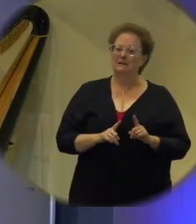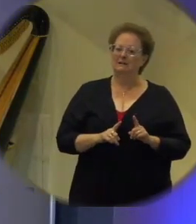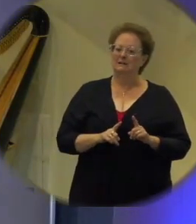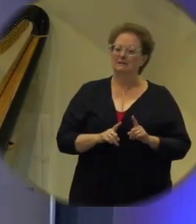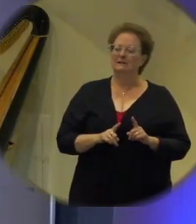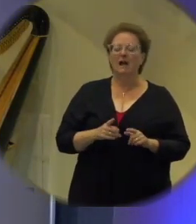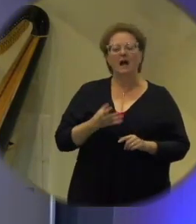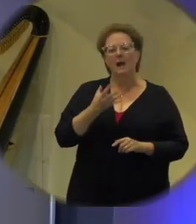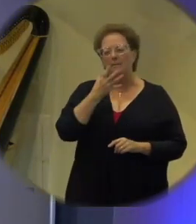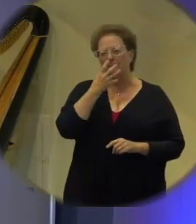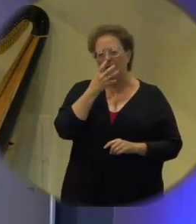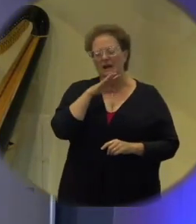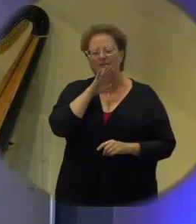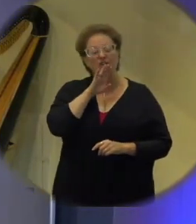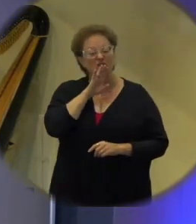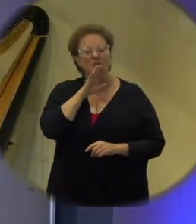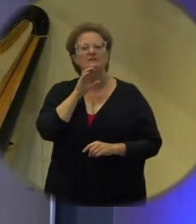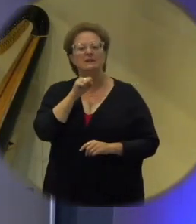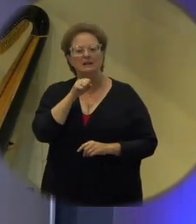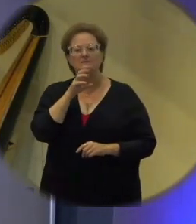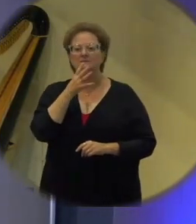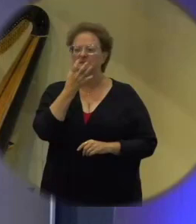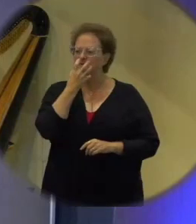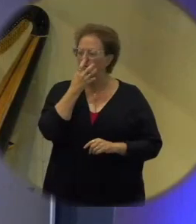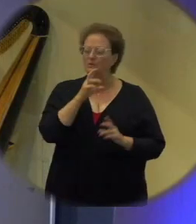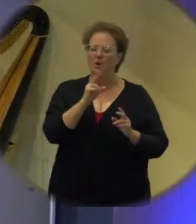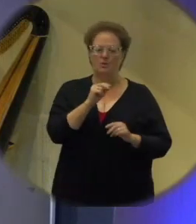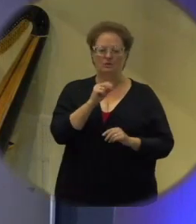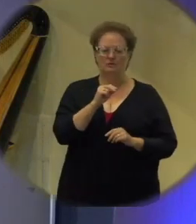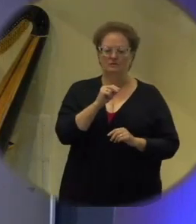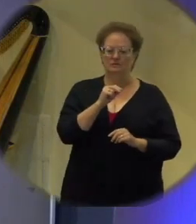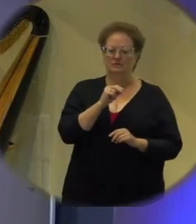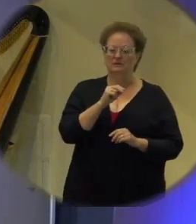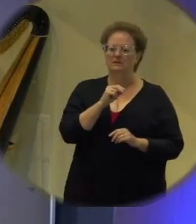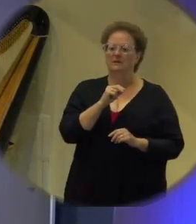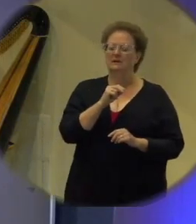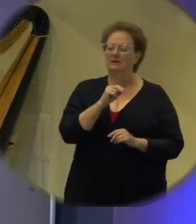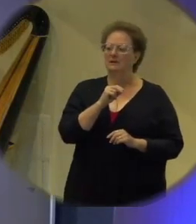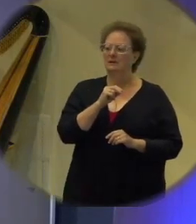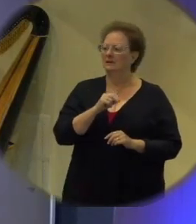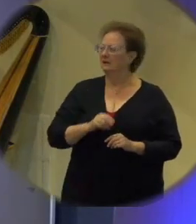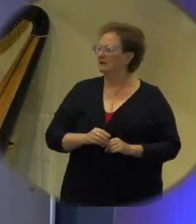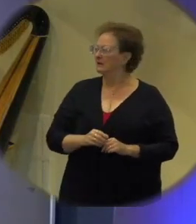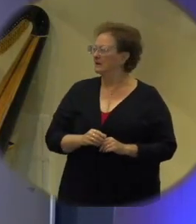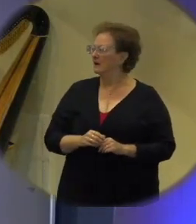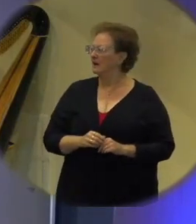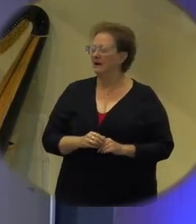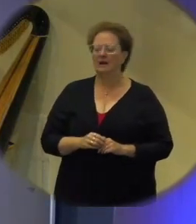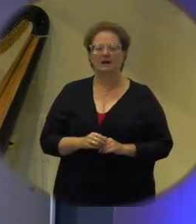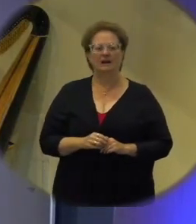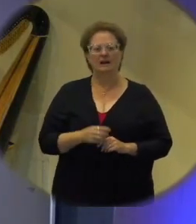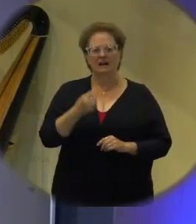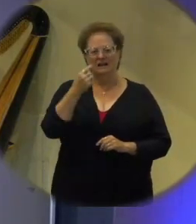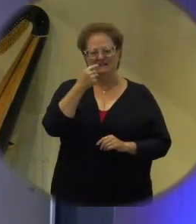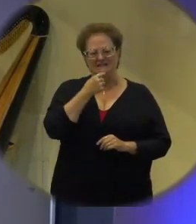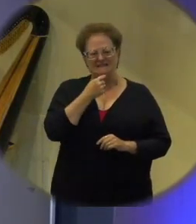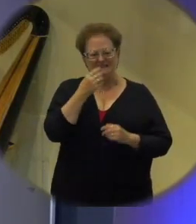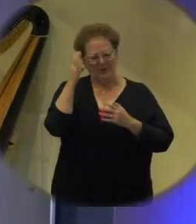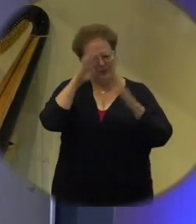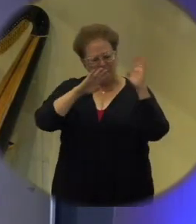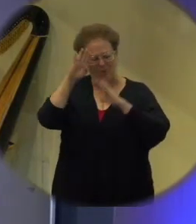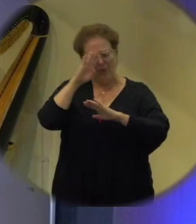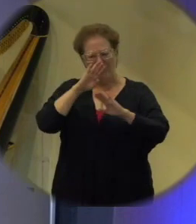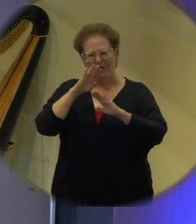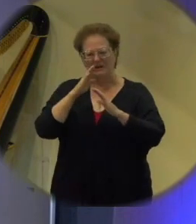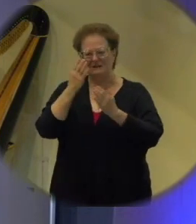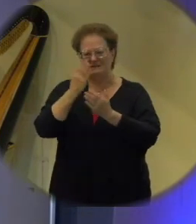at me. What did he do, good dads? What did he do? He actually, you know, I said, Dad, there's somebody in the closet. What did he do?